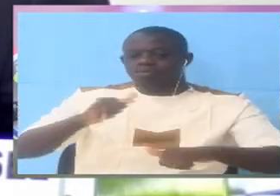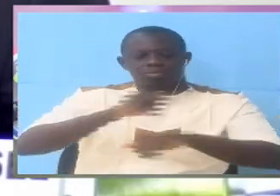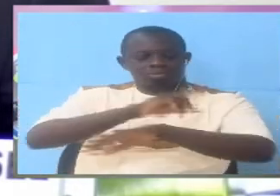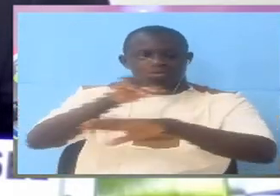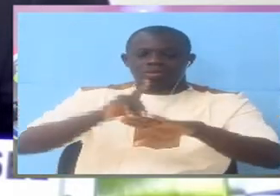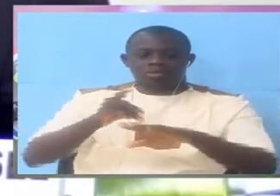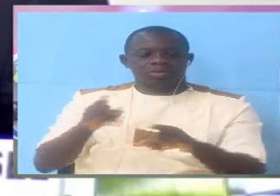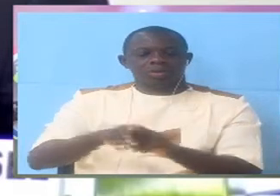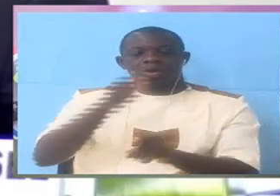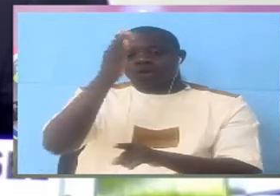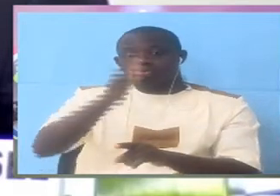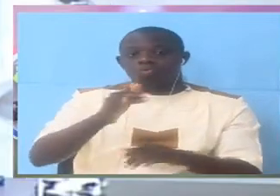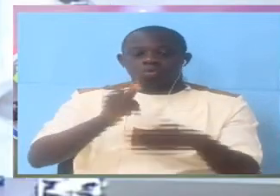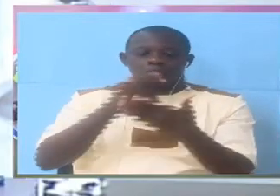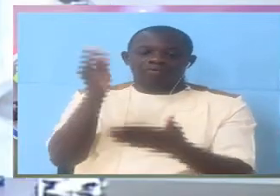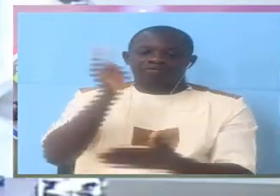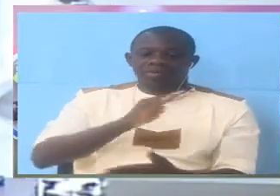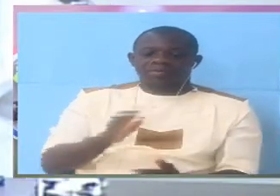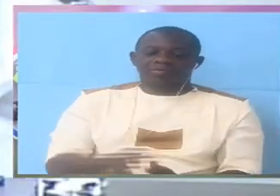True or false?